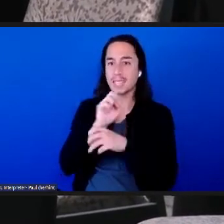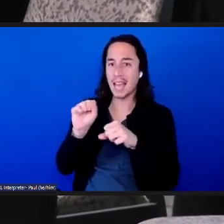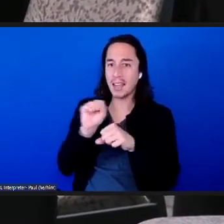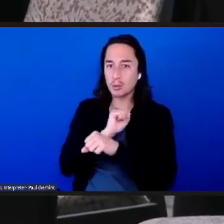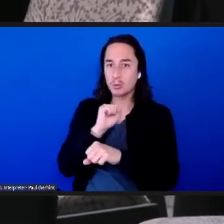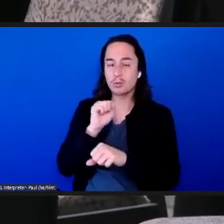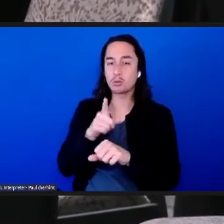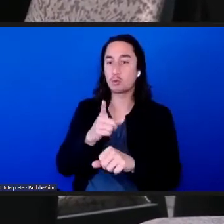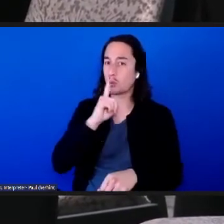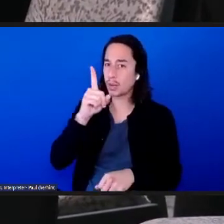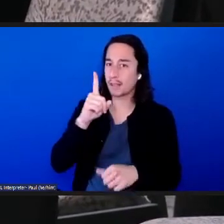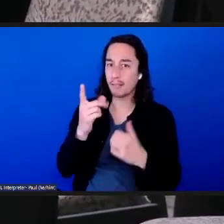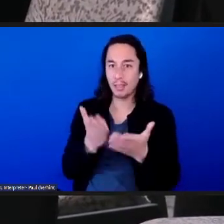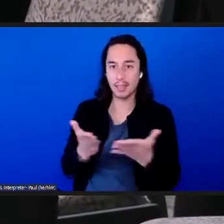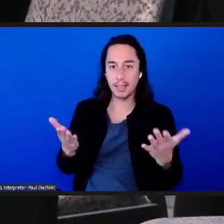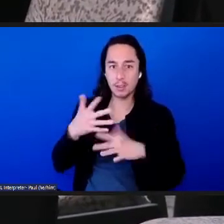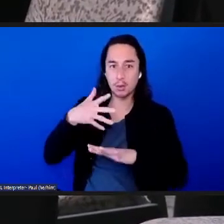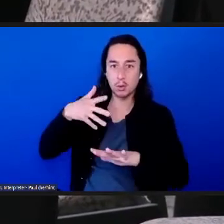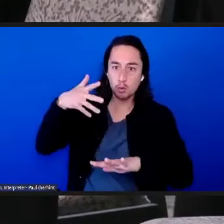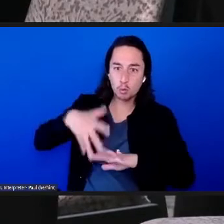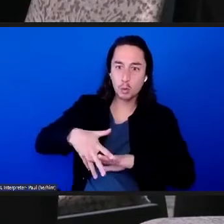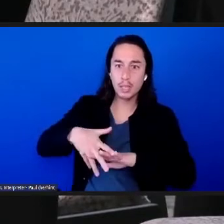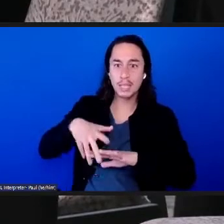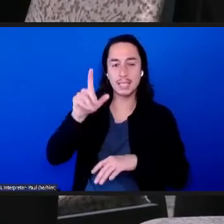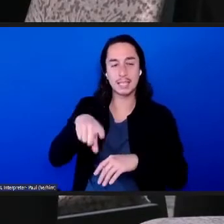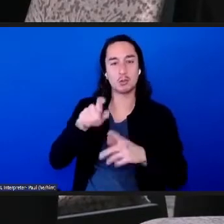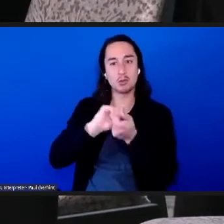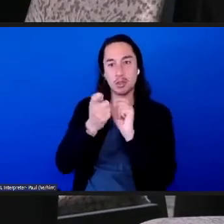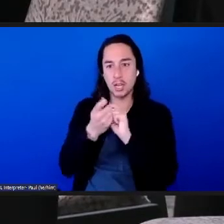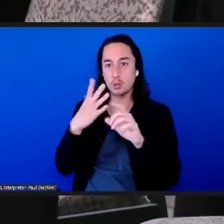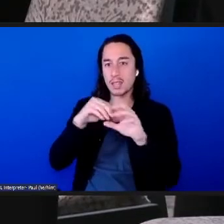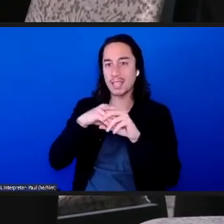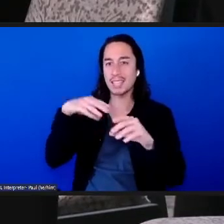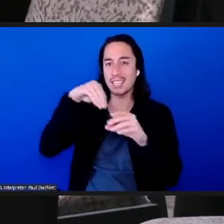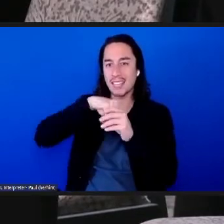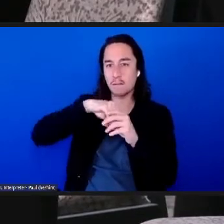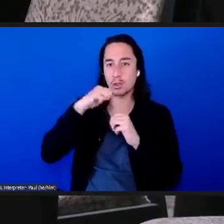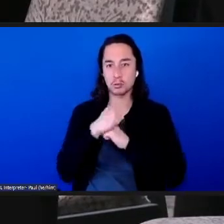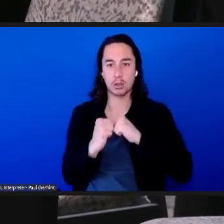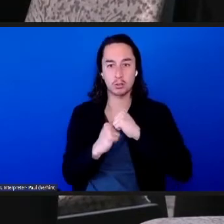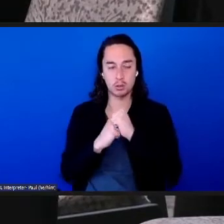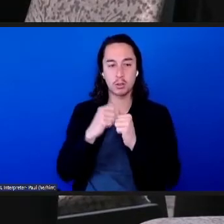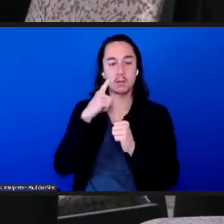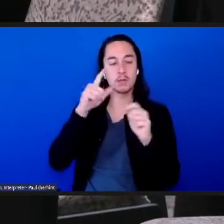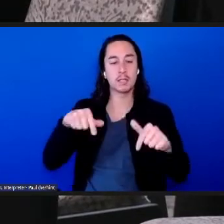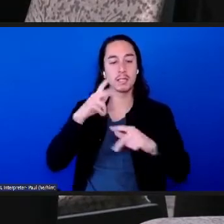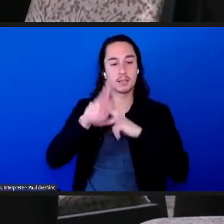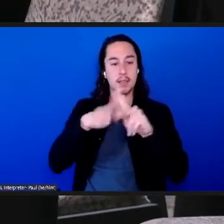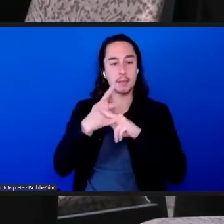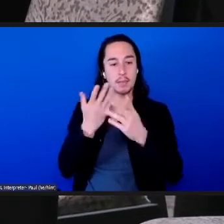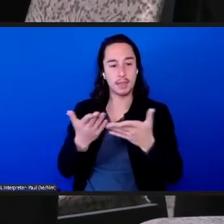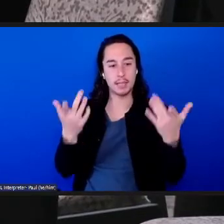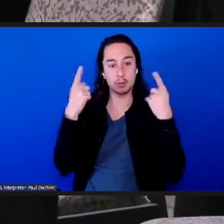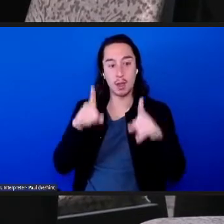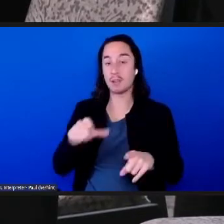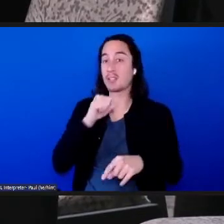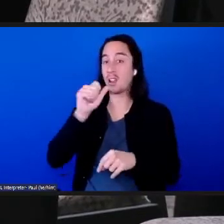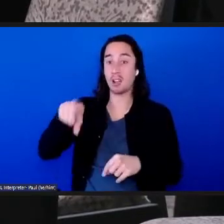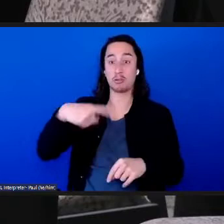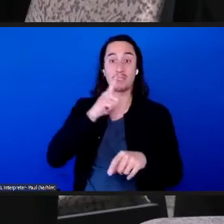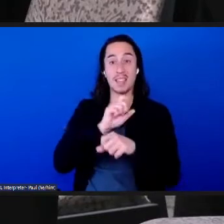the real things that are rooted or that need to change in the infrastructure in order for these things to happen. And not just the actual